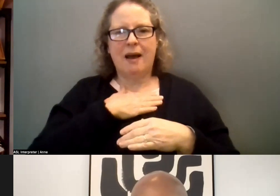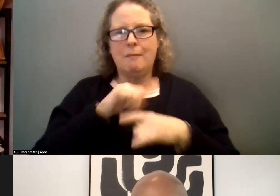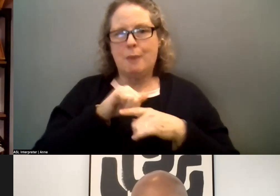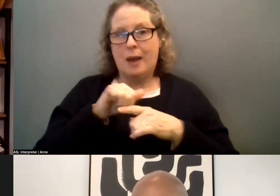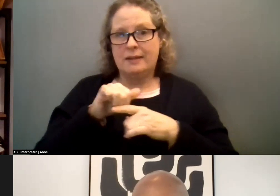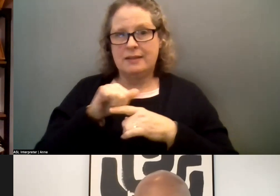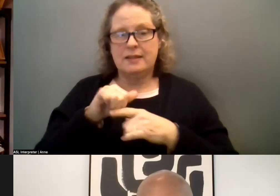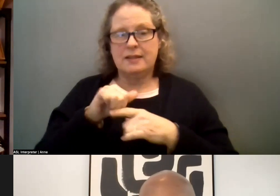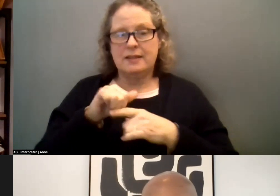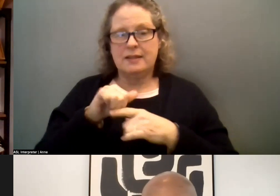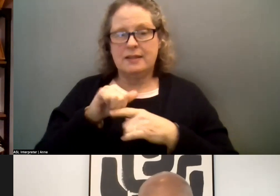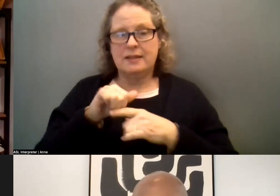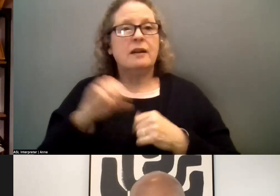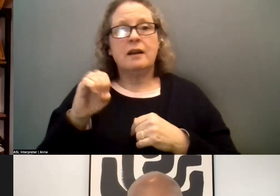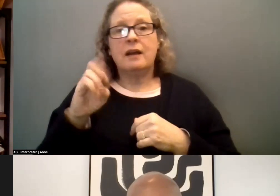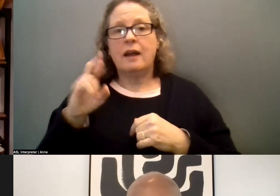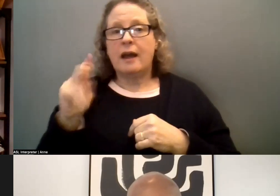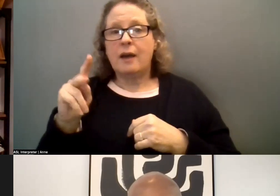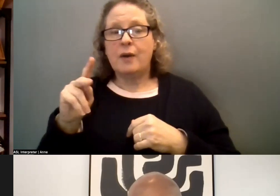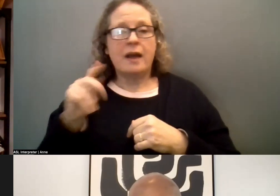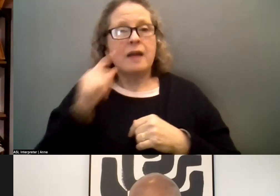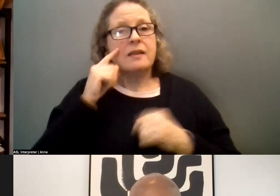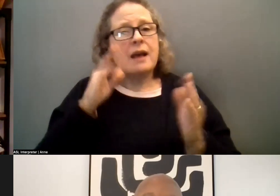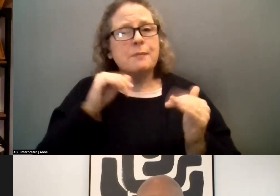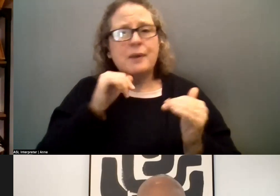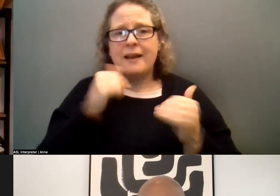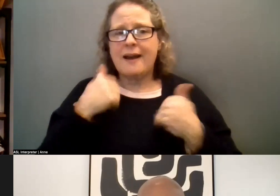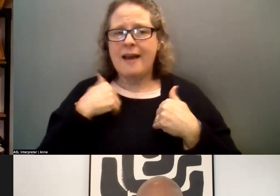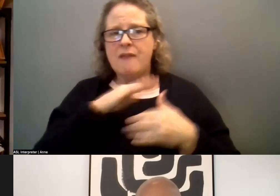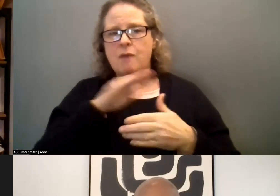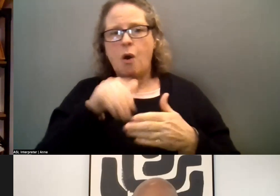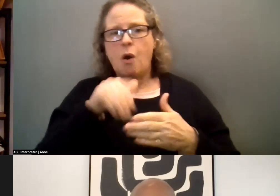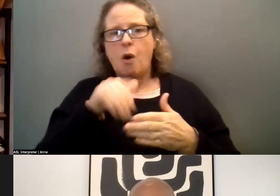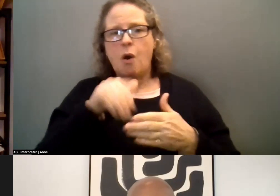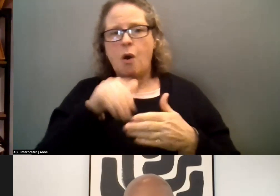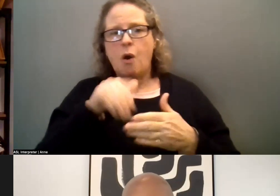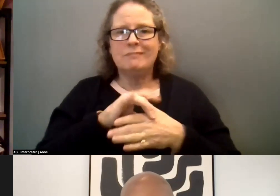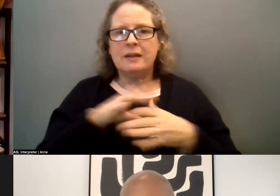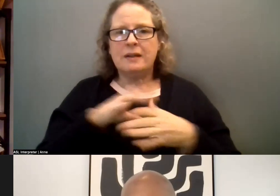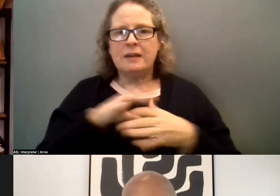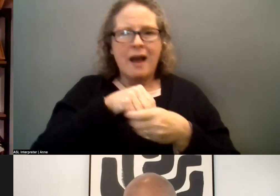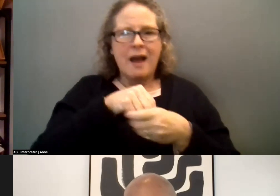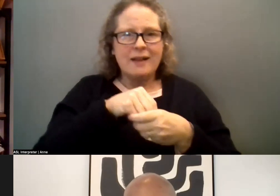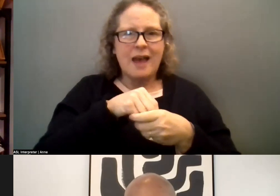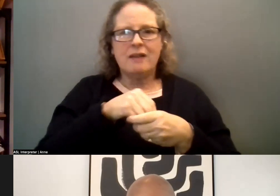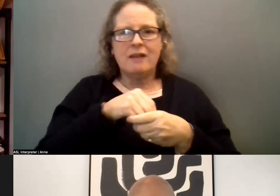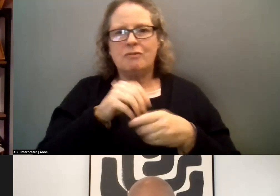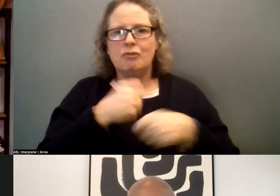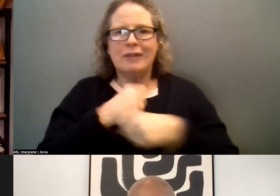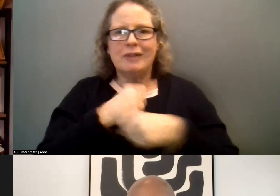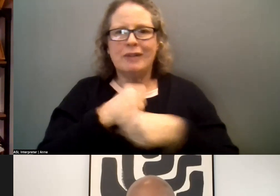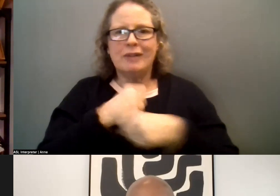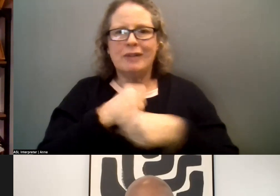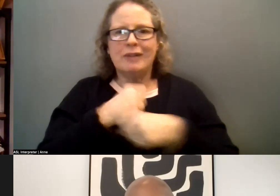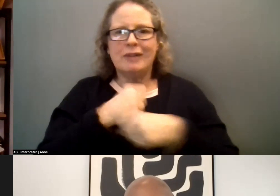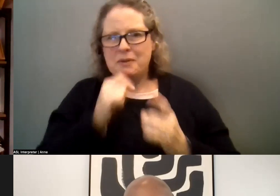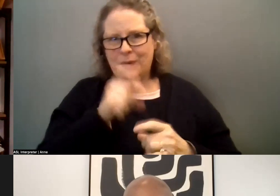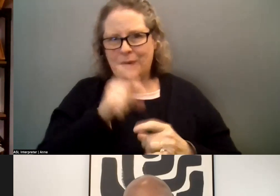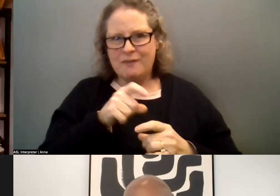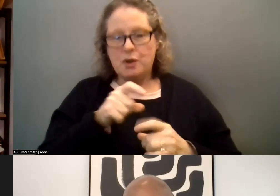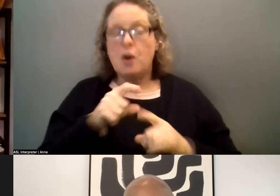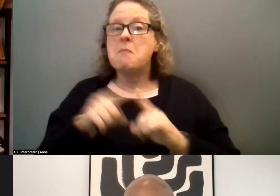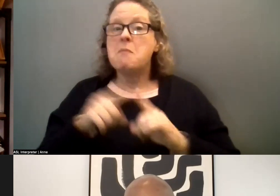not the expectation is not that you have a whole content creation department. Sort of looking at what you do have and how can